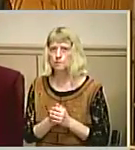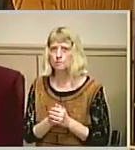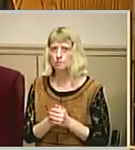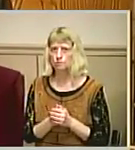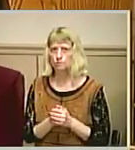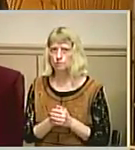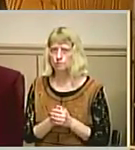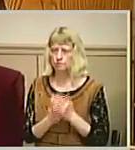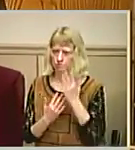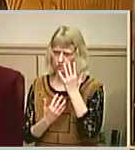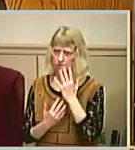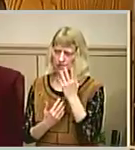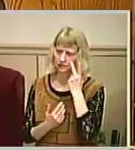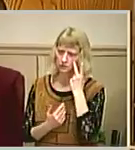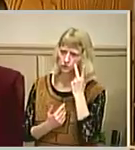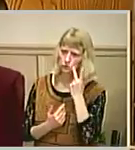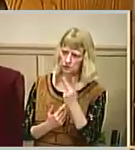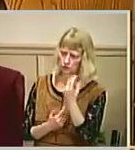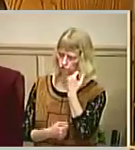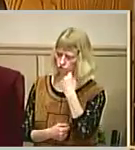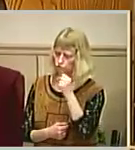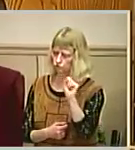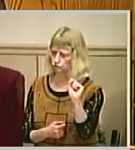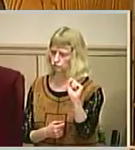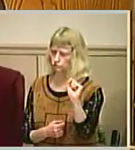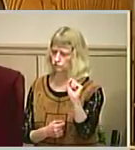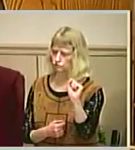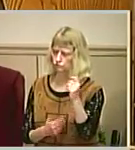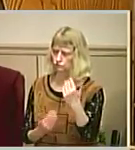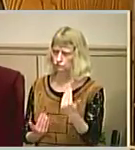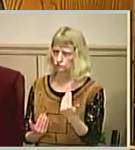Isn't it sad to see the disunity in this country today?